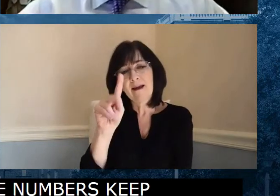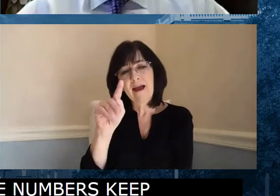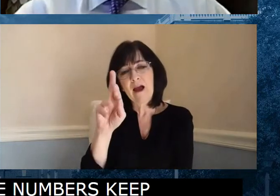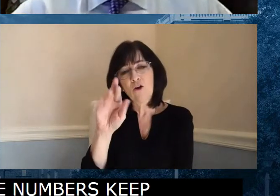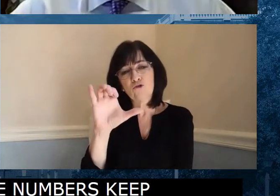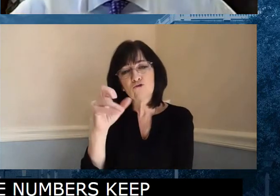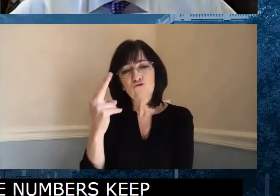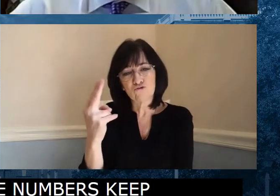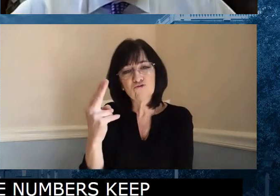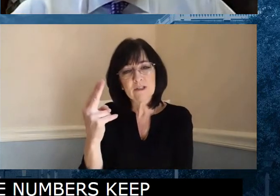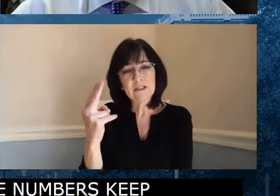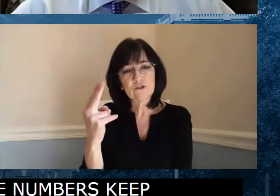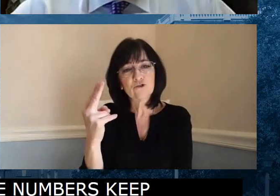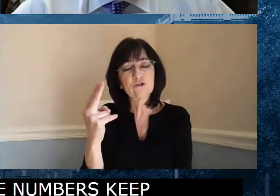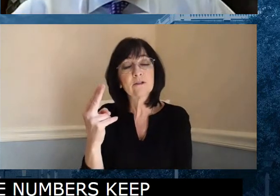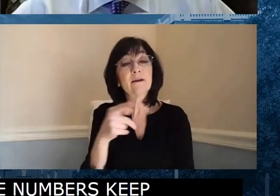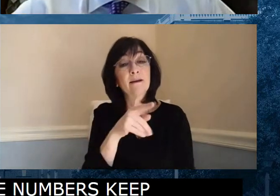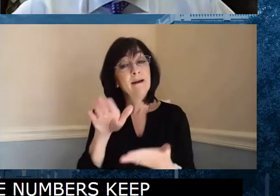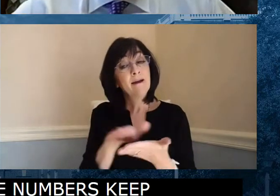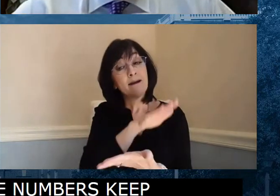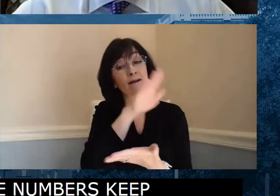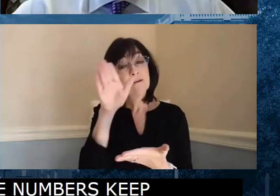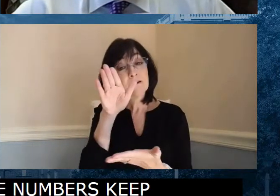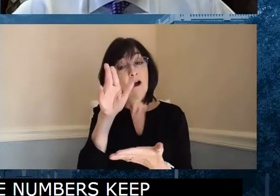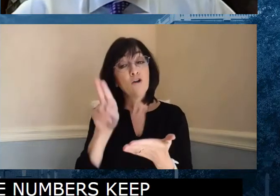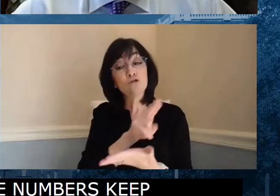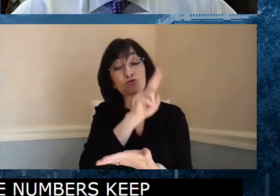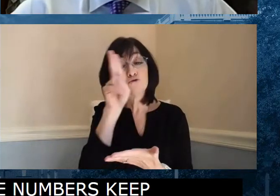to the mid 20s, is a very